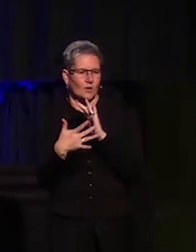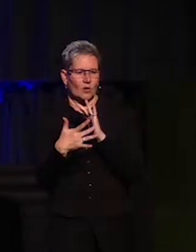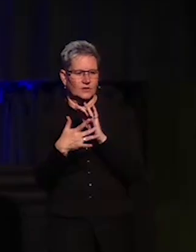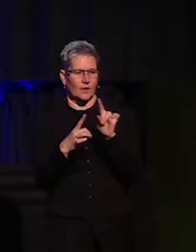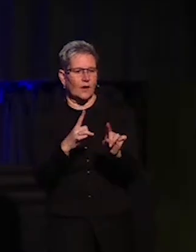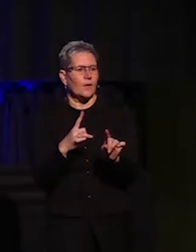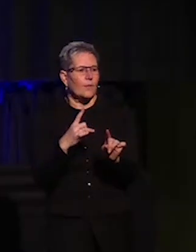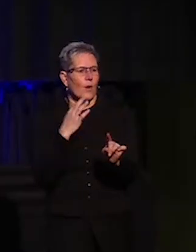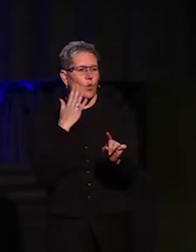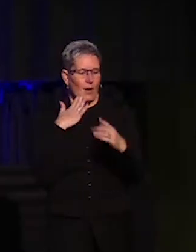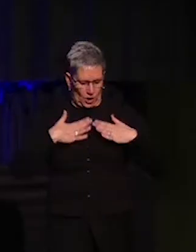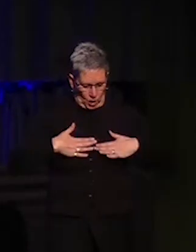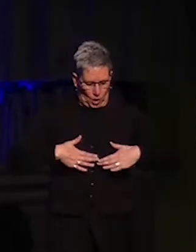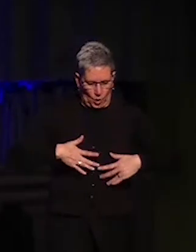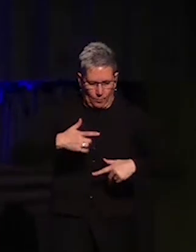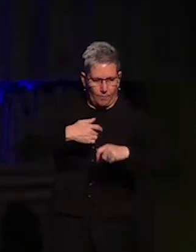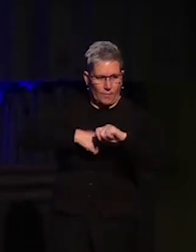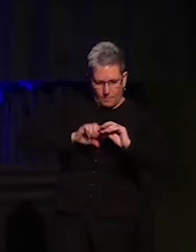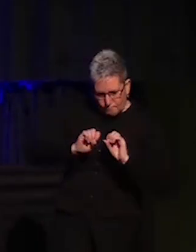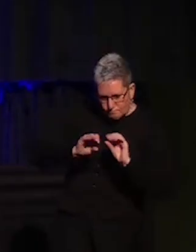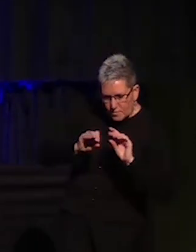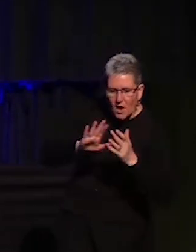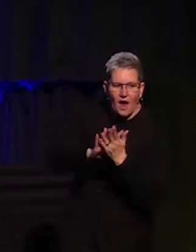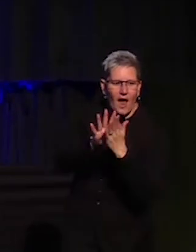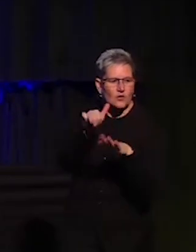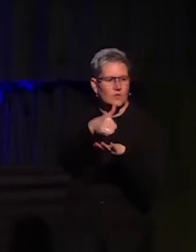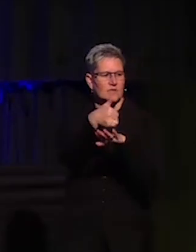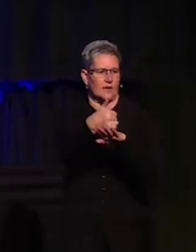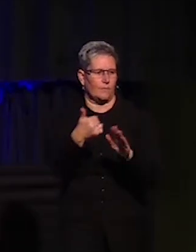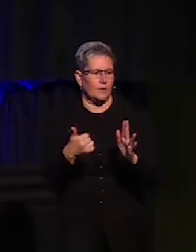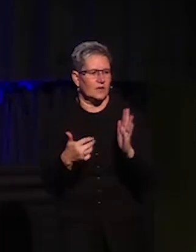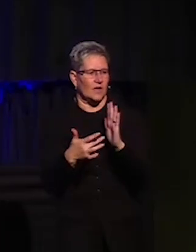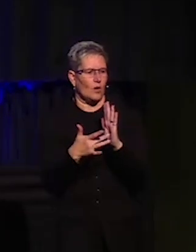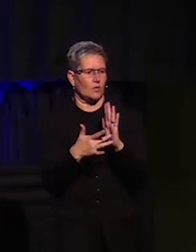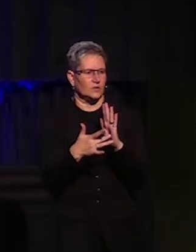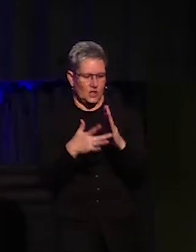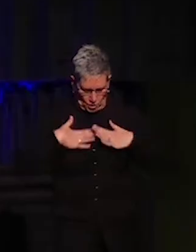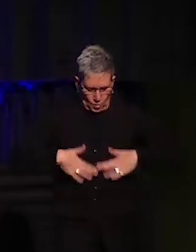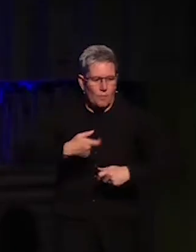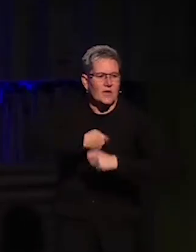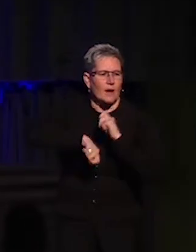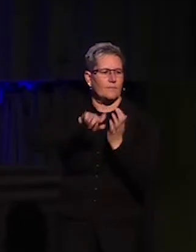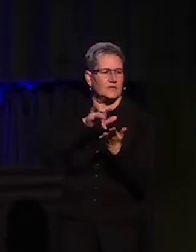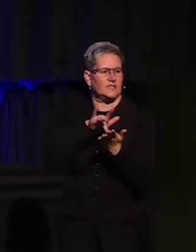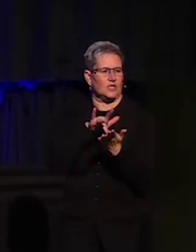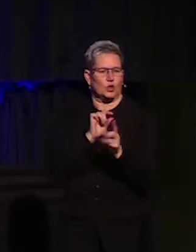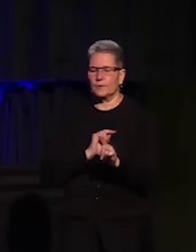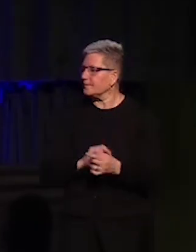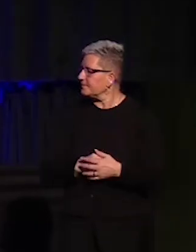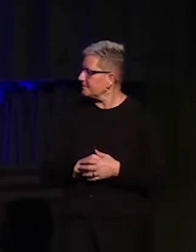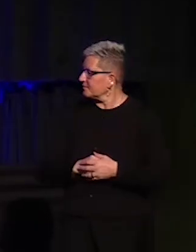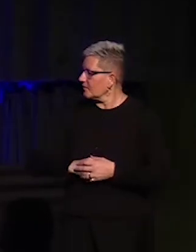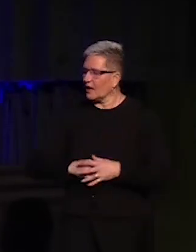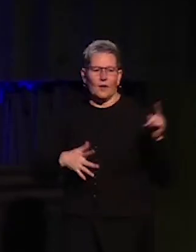when humans have been the centre of its implementation. One of my very first examples of this was actually from almost the first